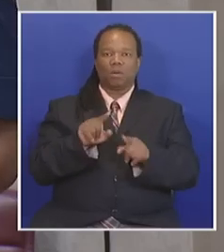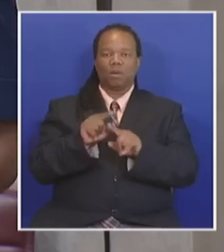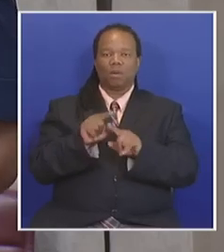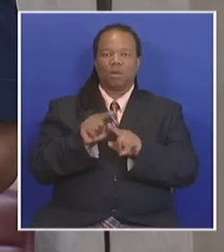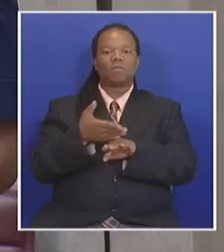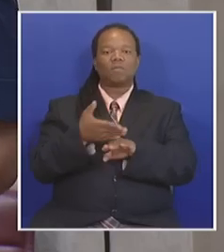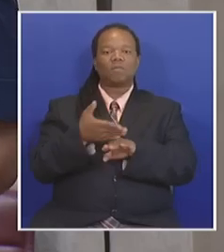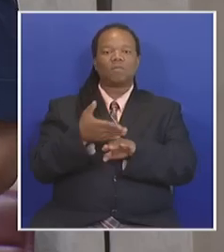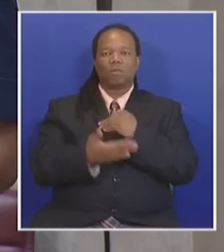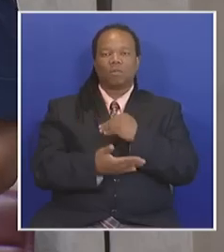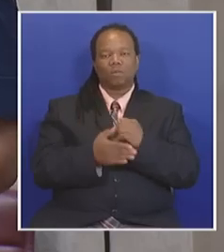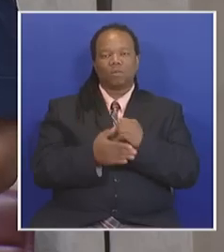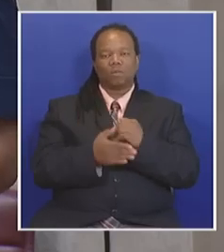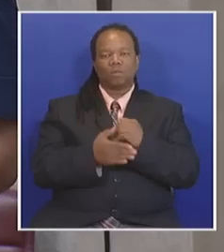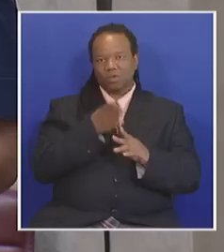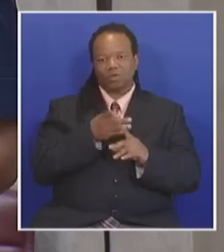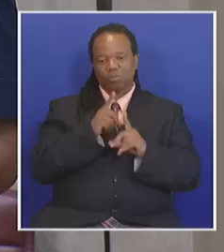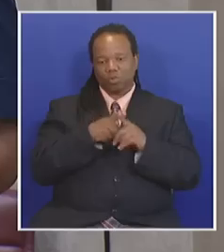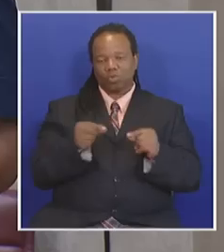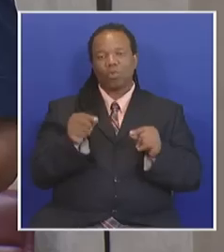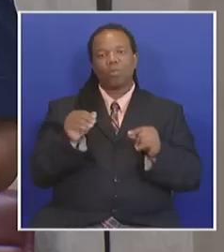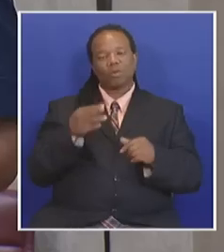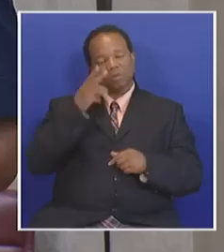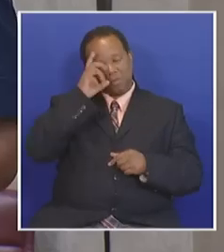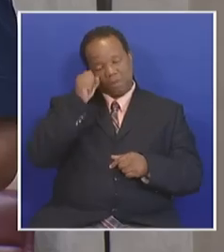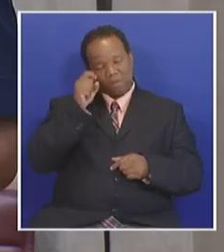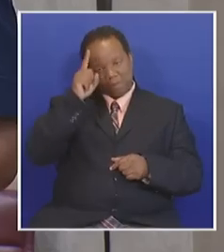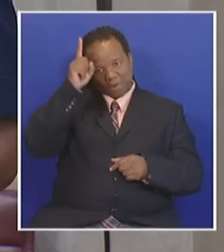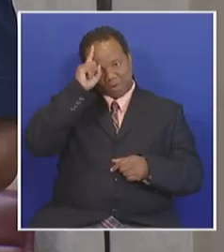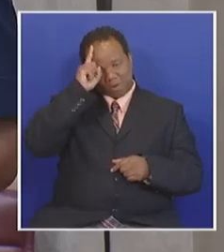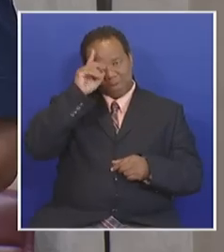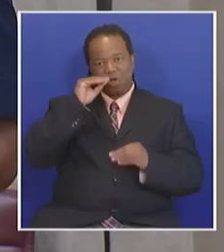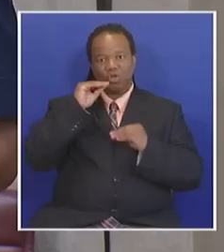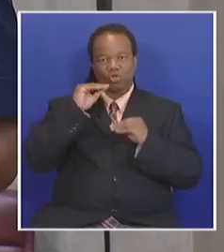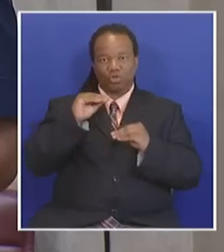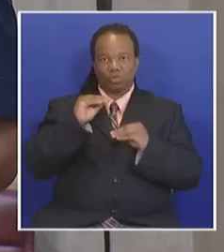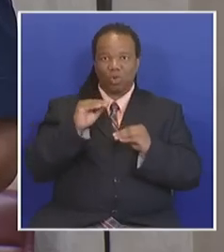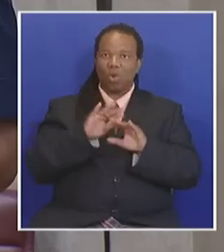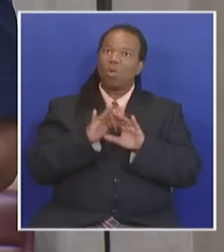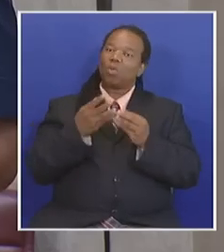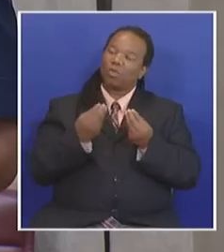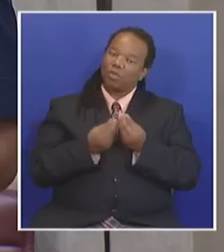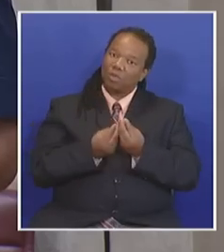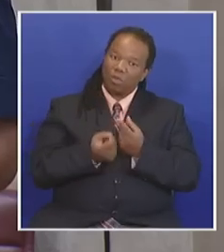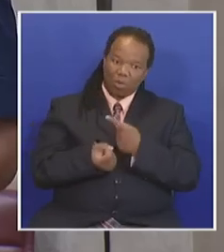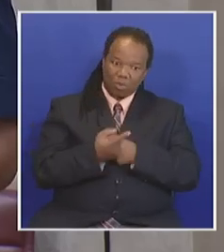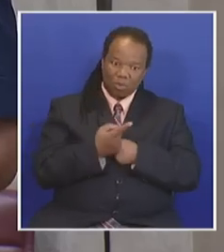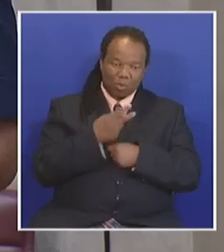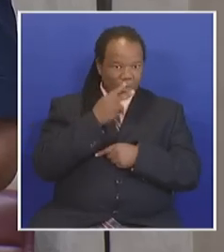Chairperson, we must ensure that we do not forget Madiba's teaching that our watchwords must be justice,